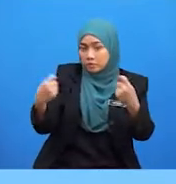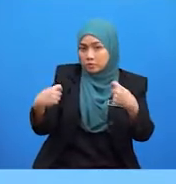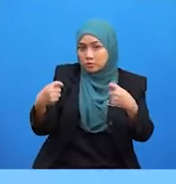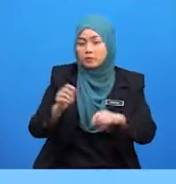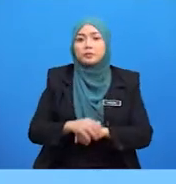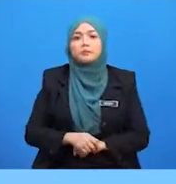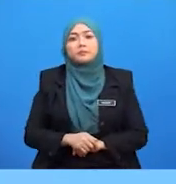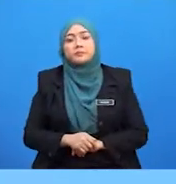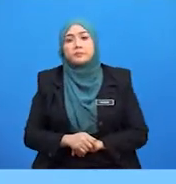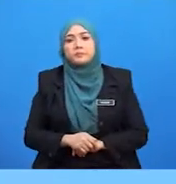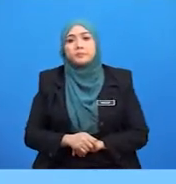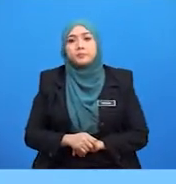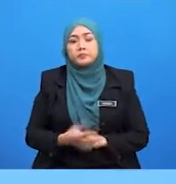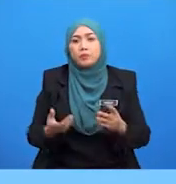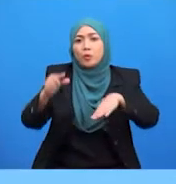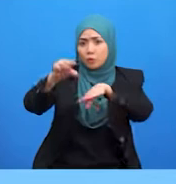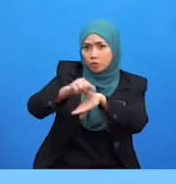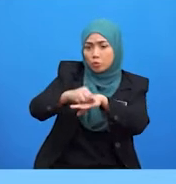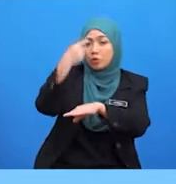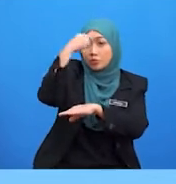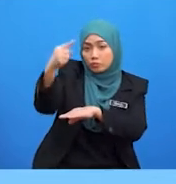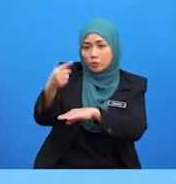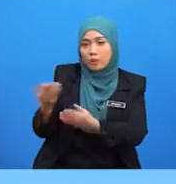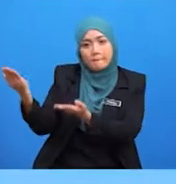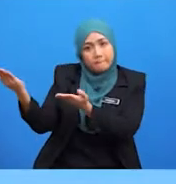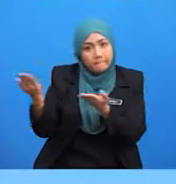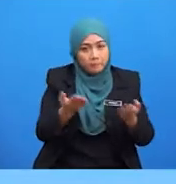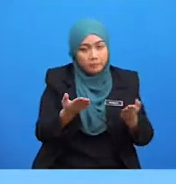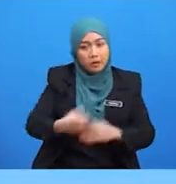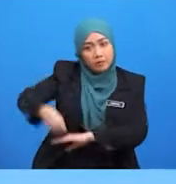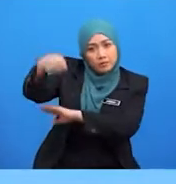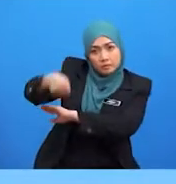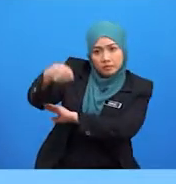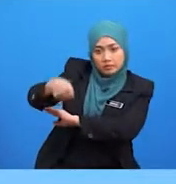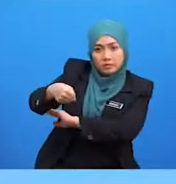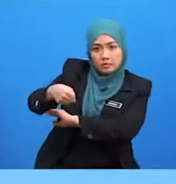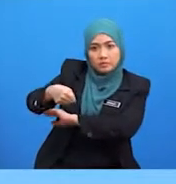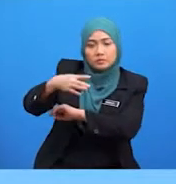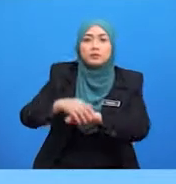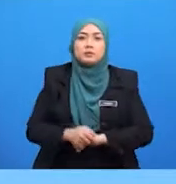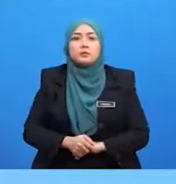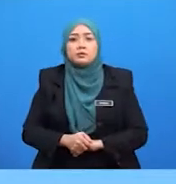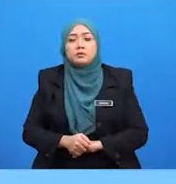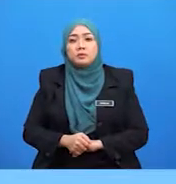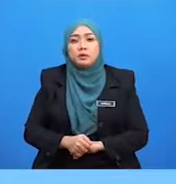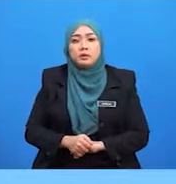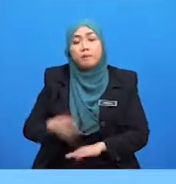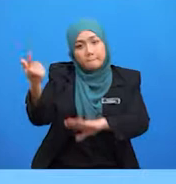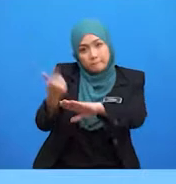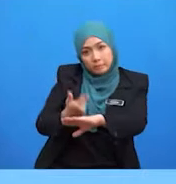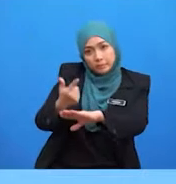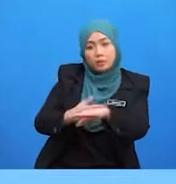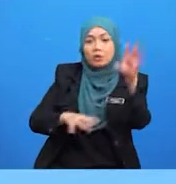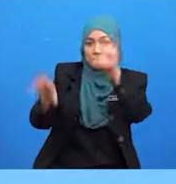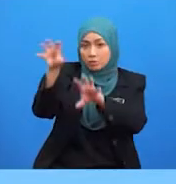With this ride, you will be pulled by a pack of 4 to 6 trained dogs, and it allows you